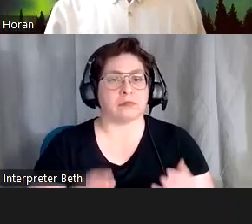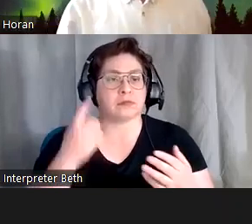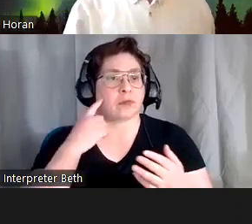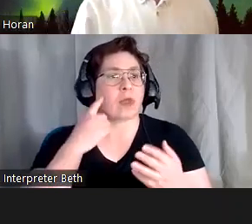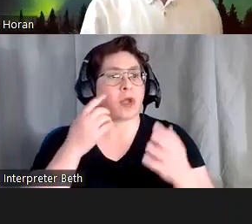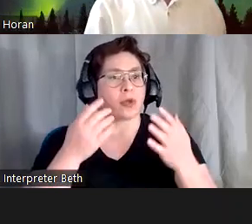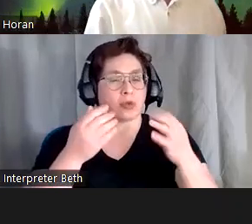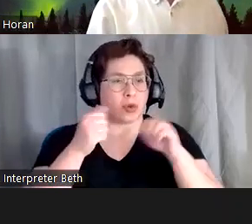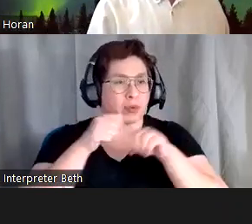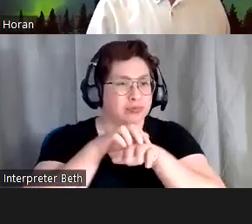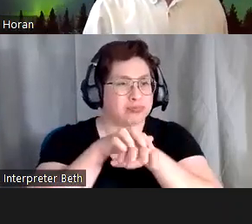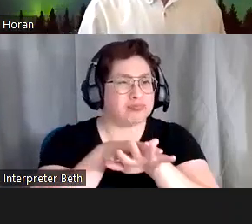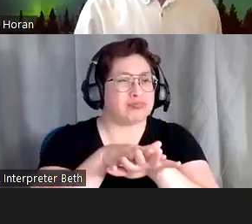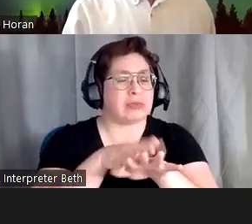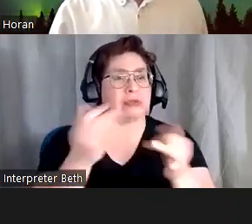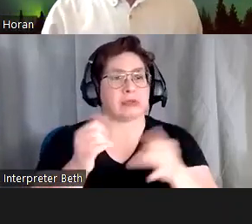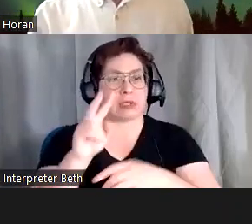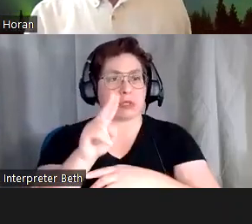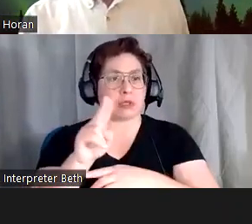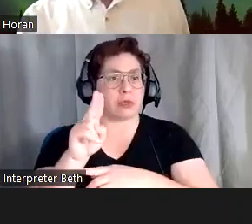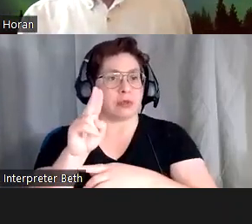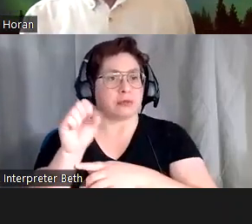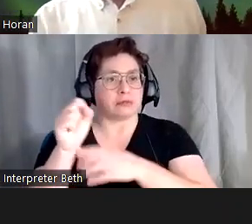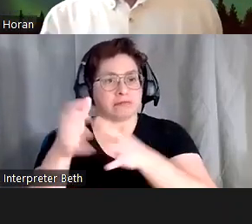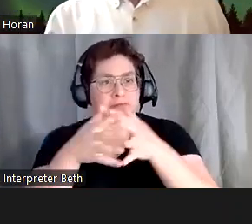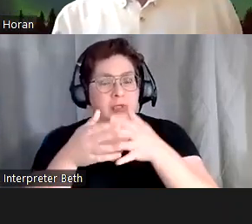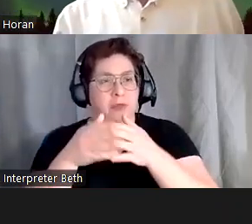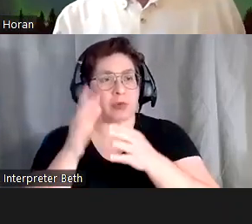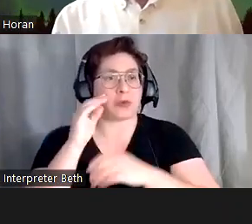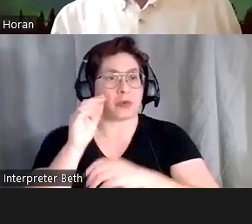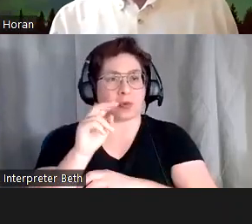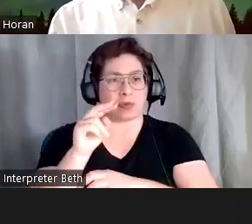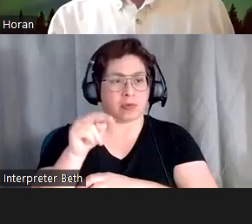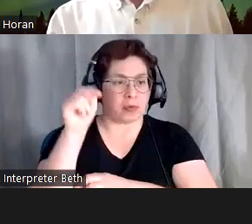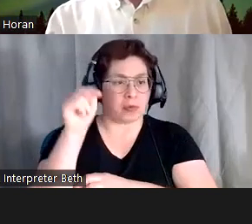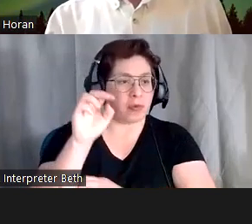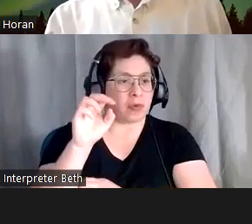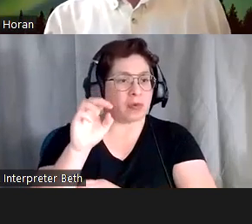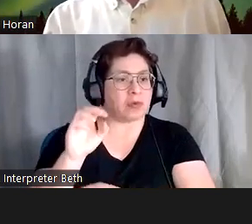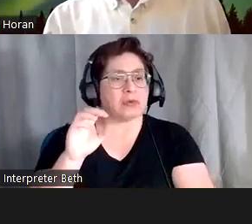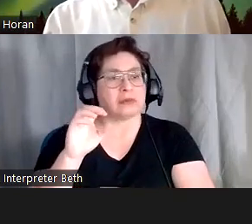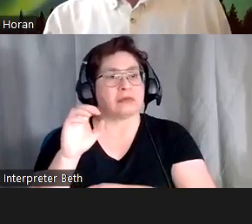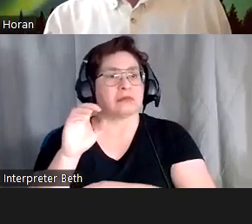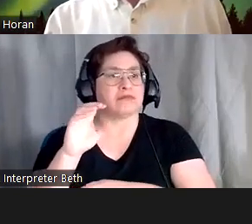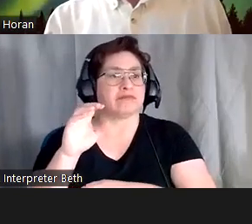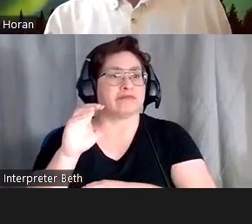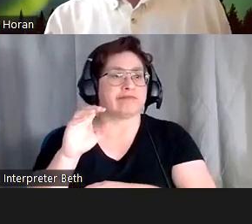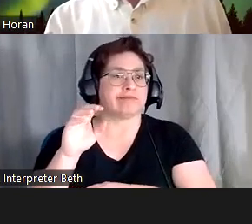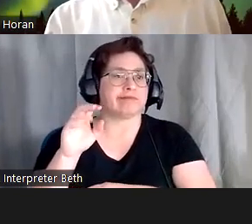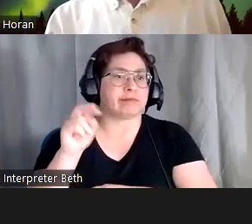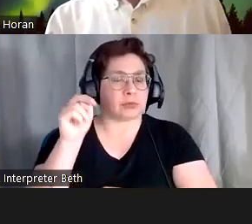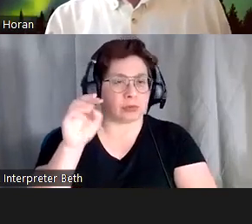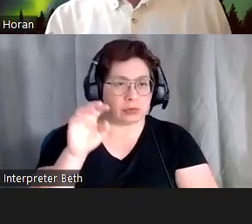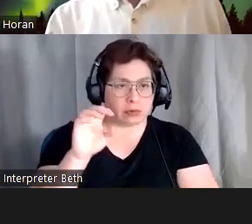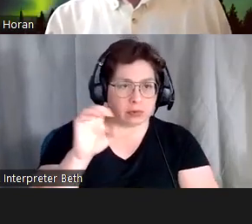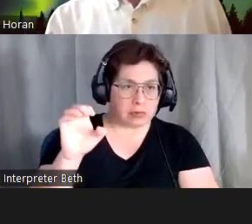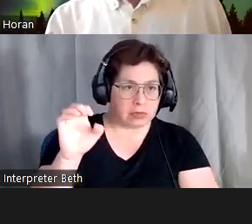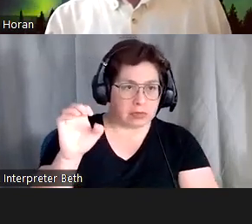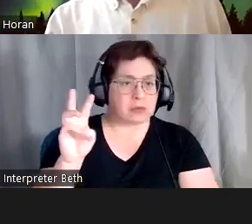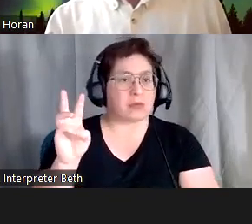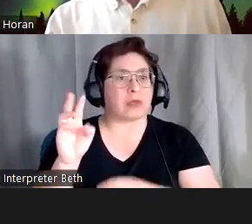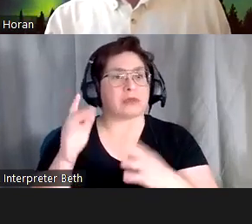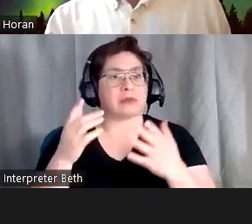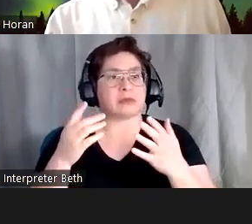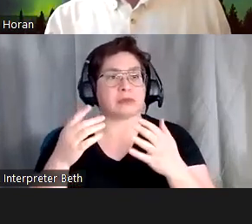across, North America from east to west coast. And I think we can learn a lot about the pace of that invasion.